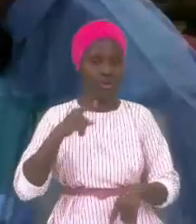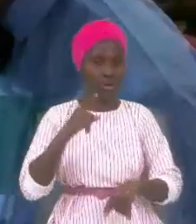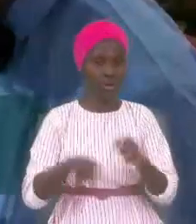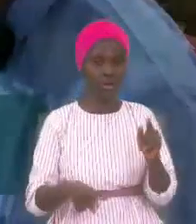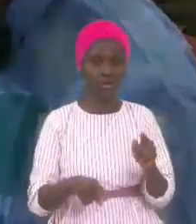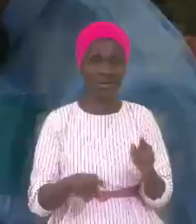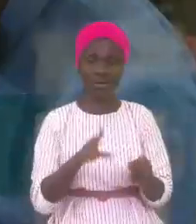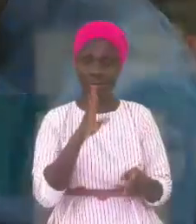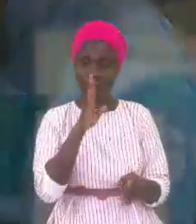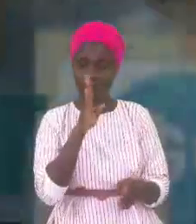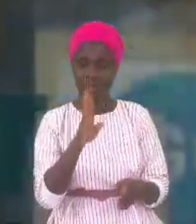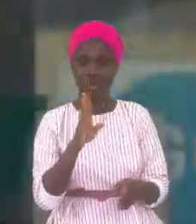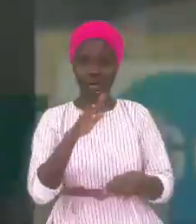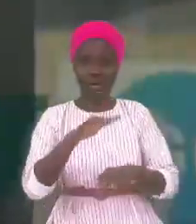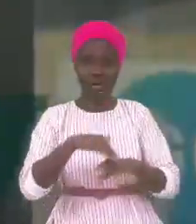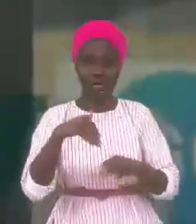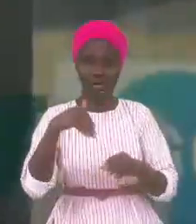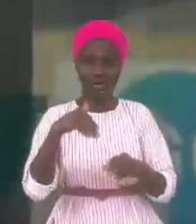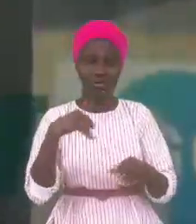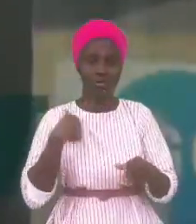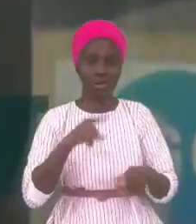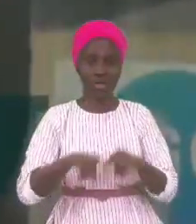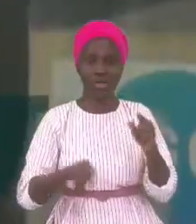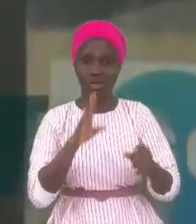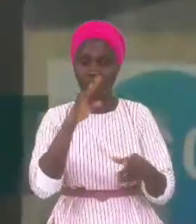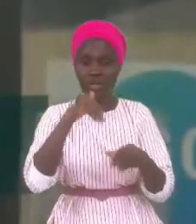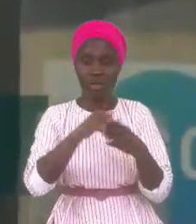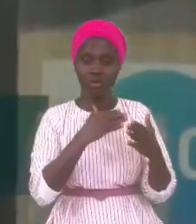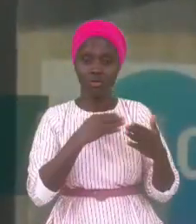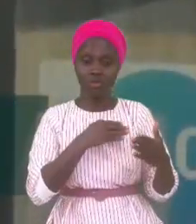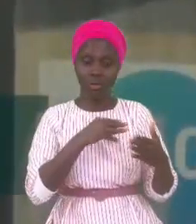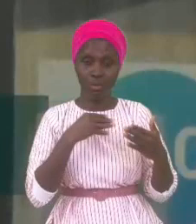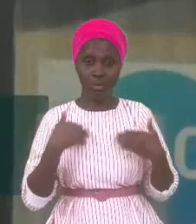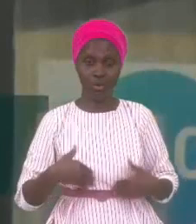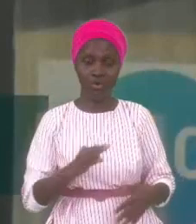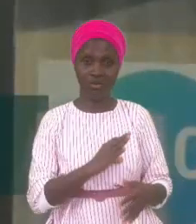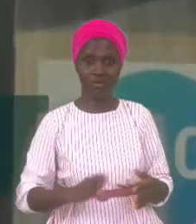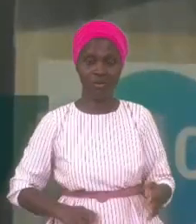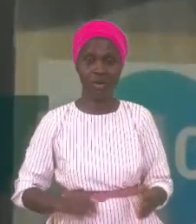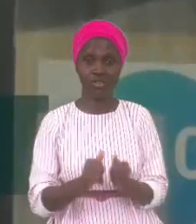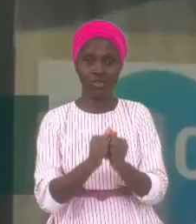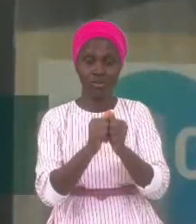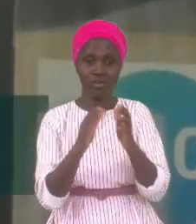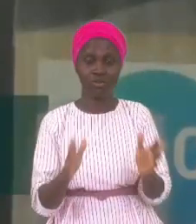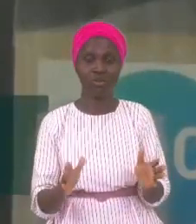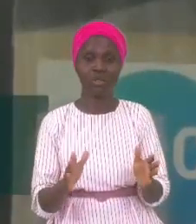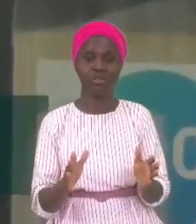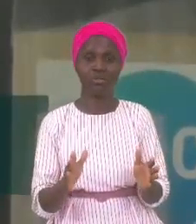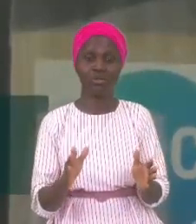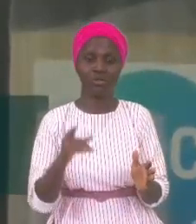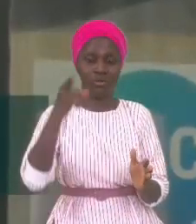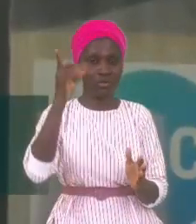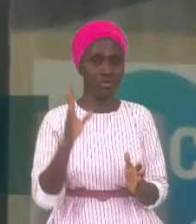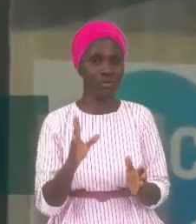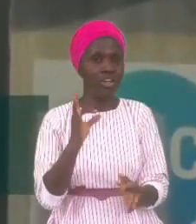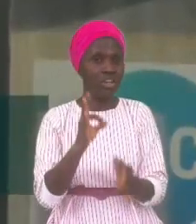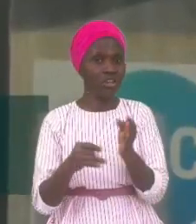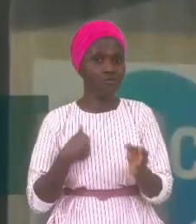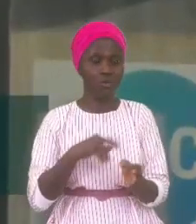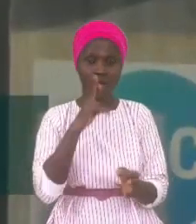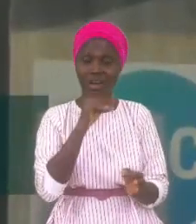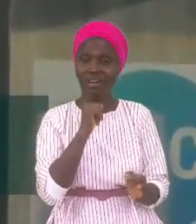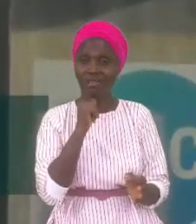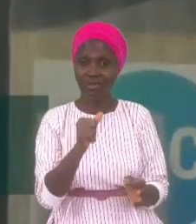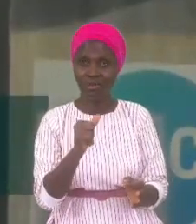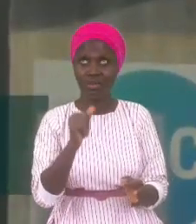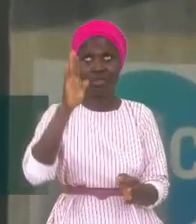without God. If we don't know God, if we are not his child, if we are not a member of